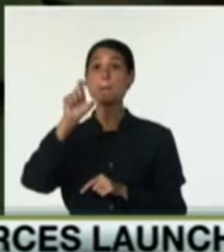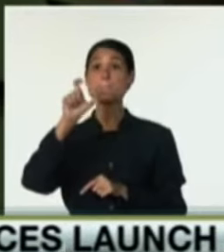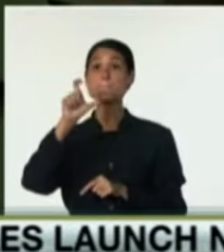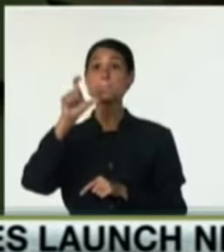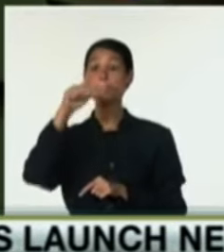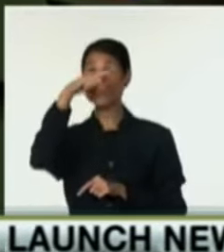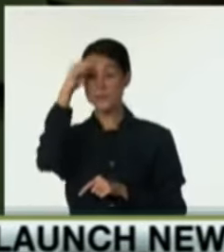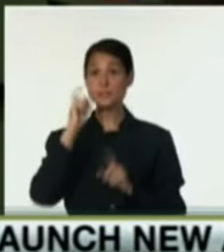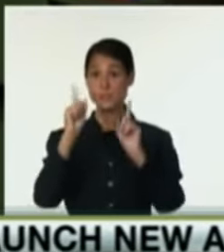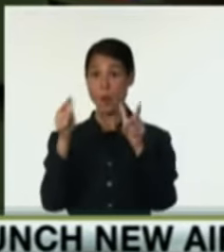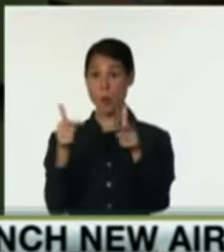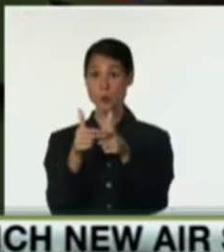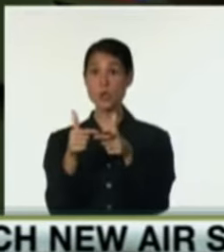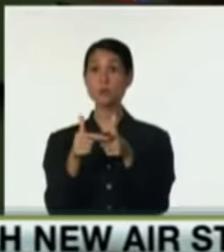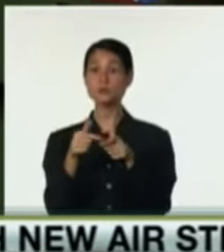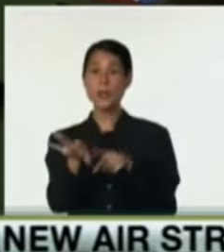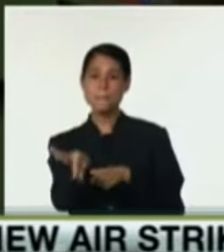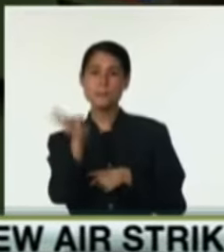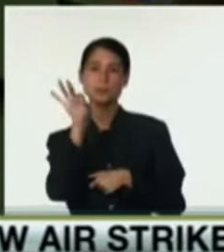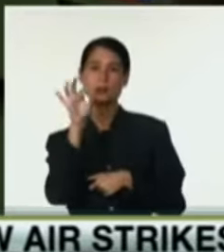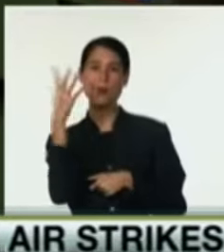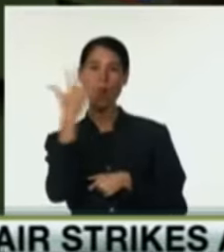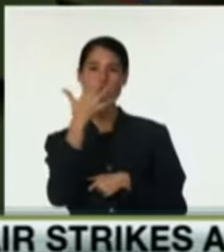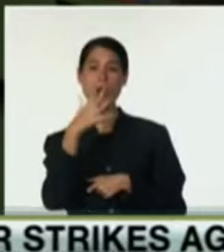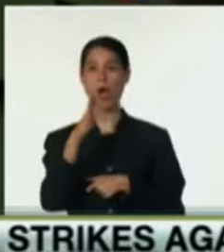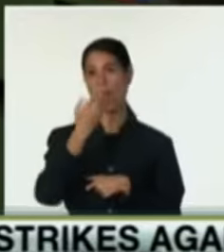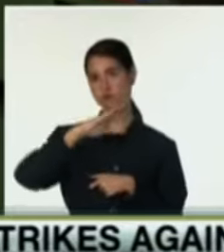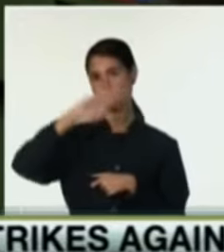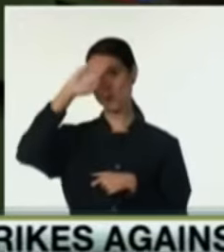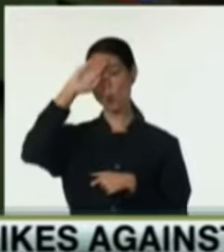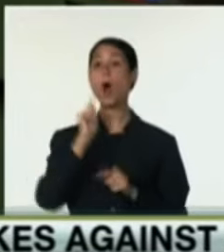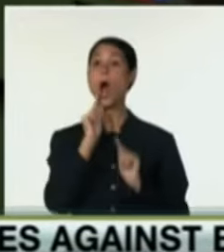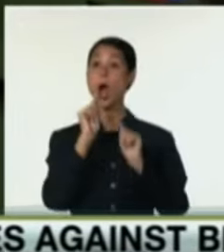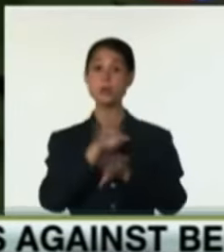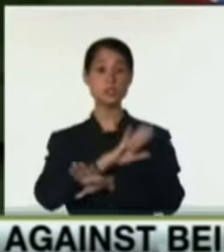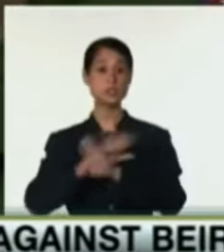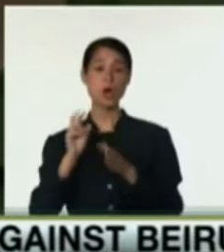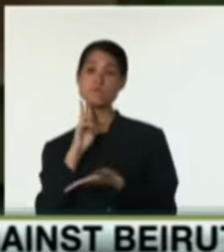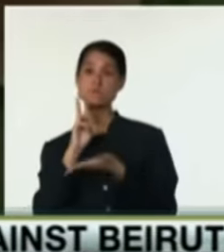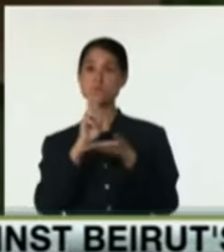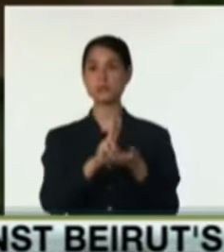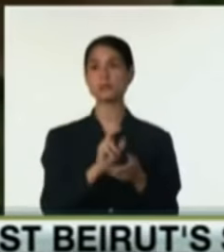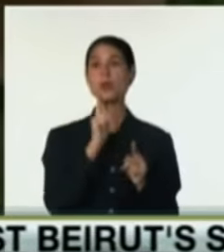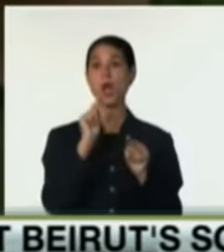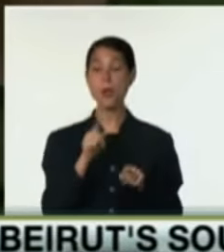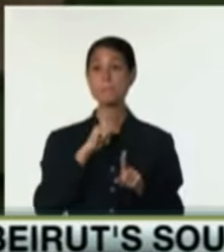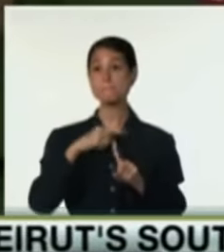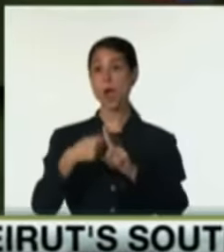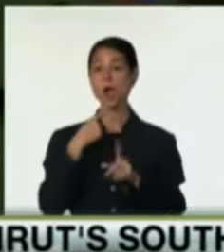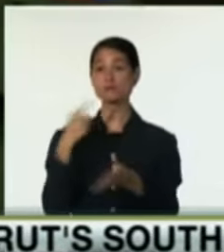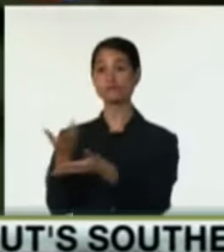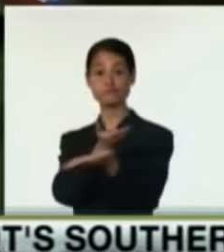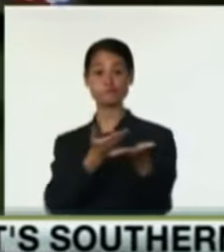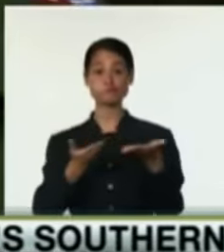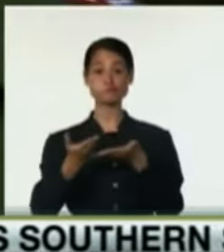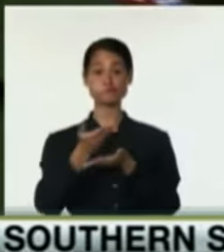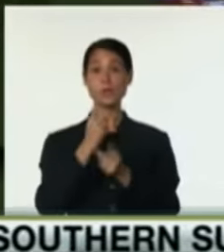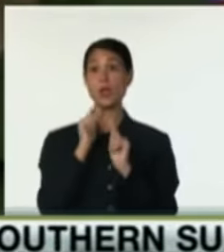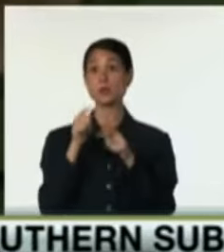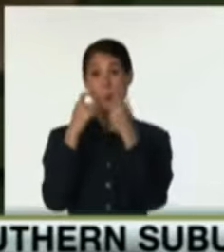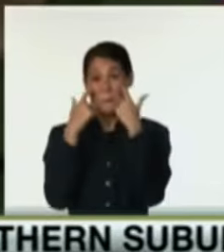President of Russia, Vladimir Putin, the head of the BRICS right now, invited Cuba